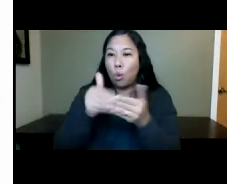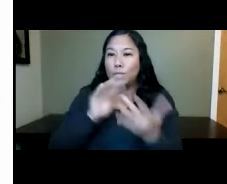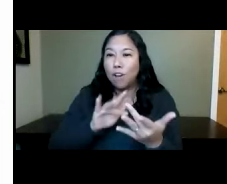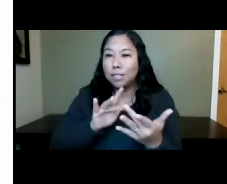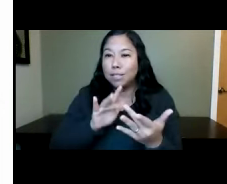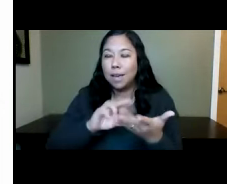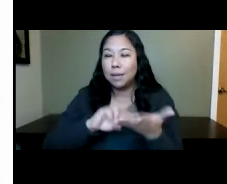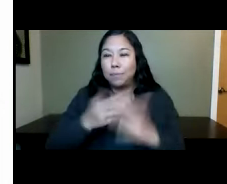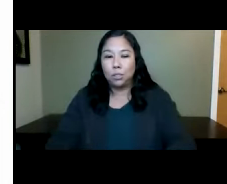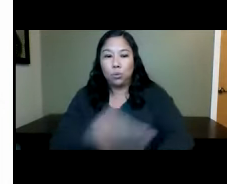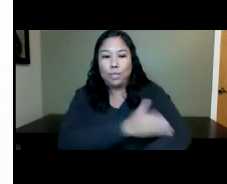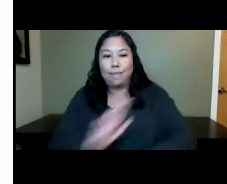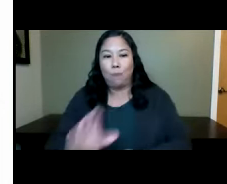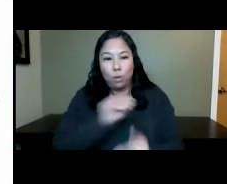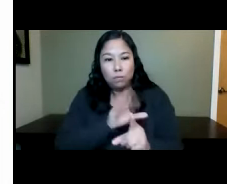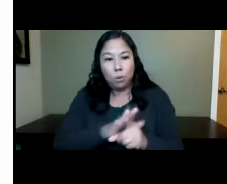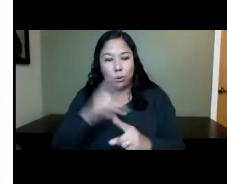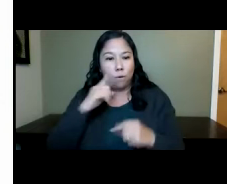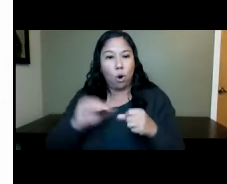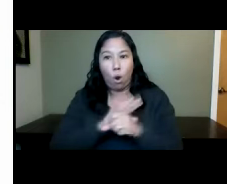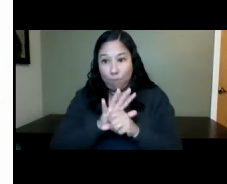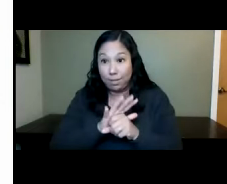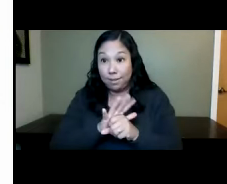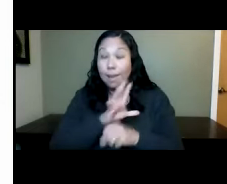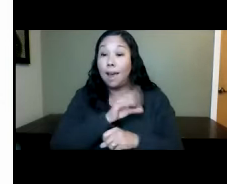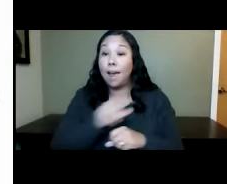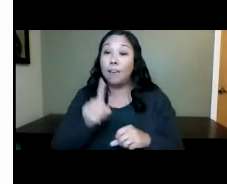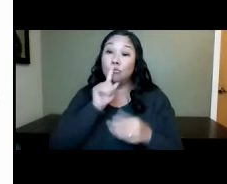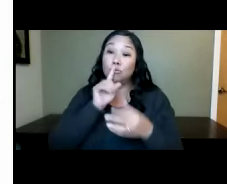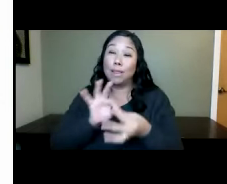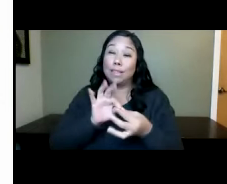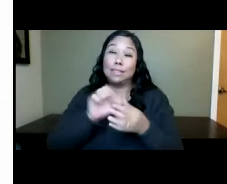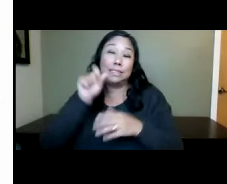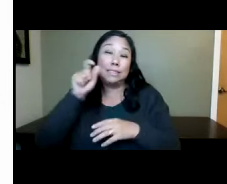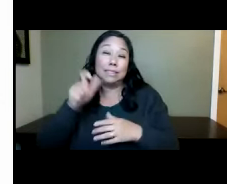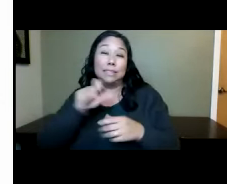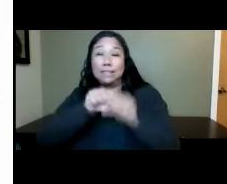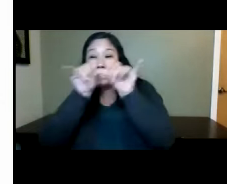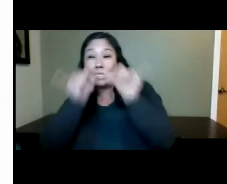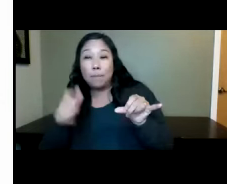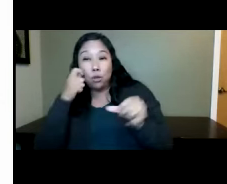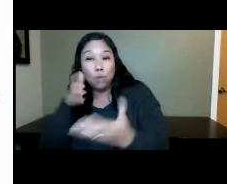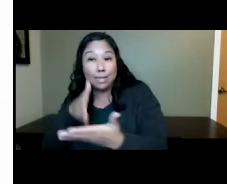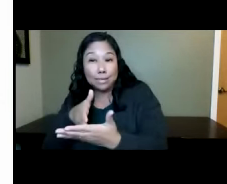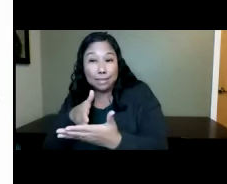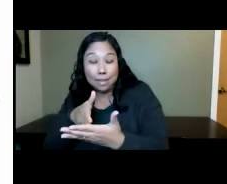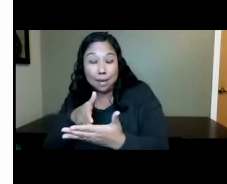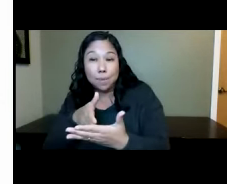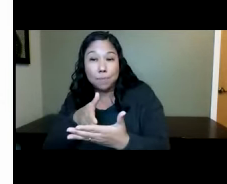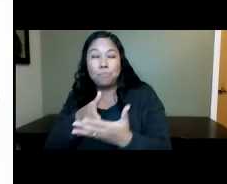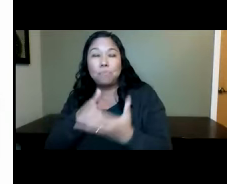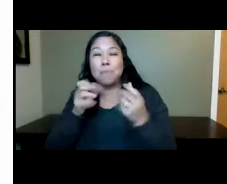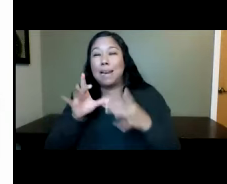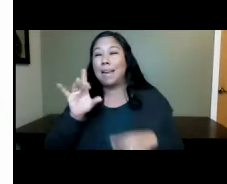exposure and risk for COVID-19. And in terms of systemic racism, there's a lot of hate crimes